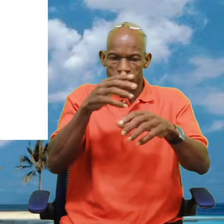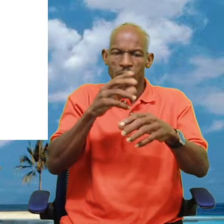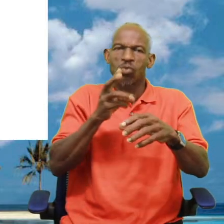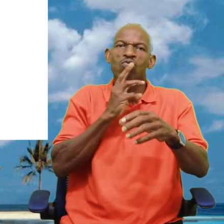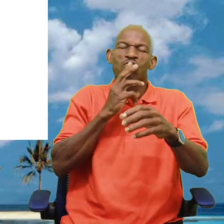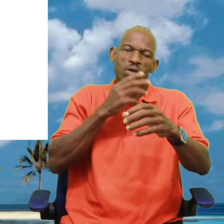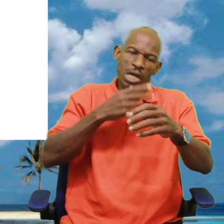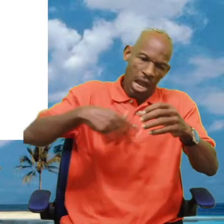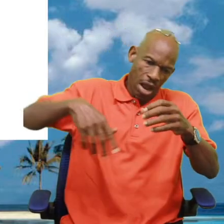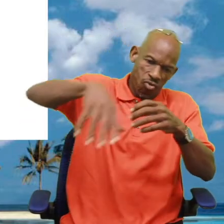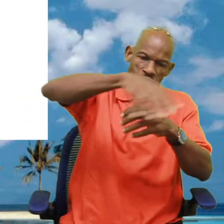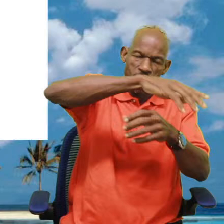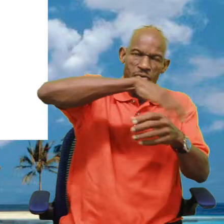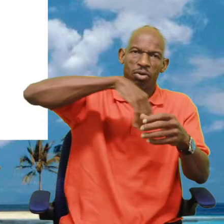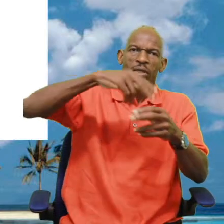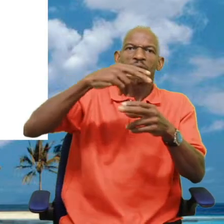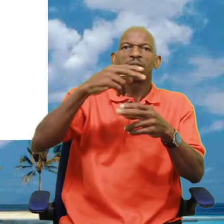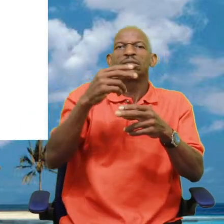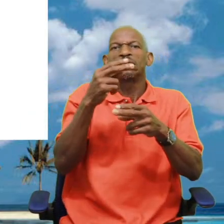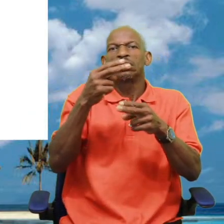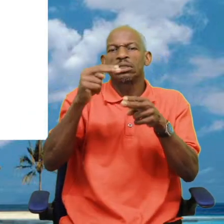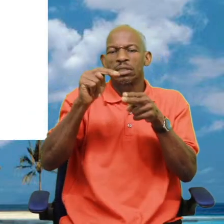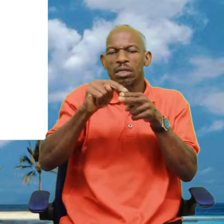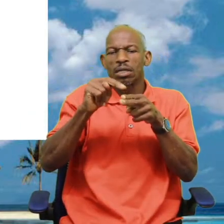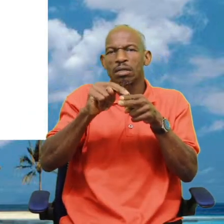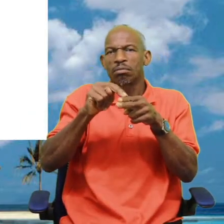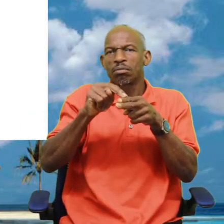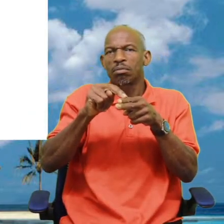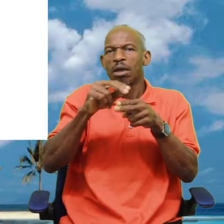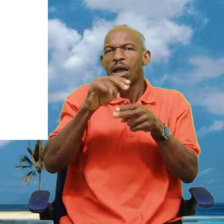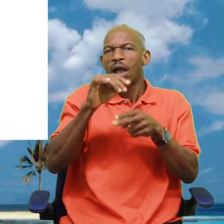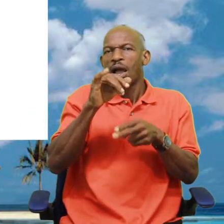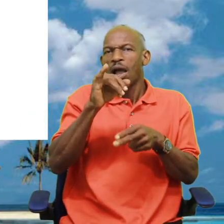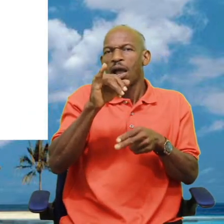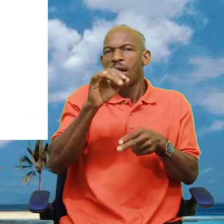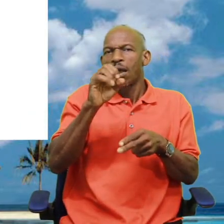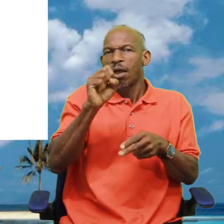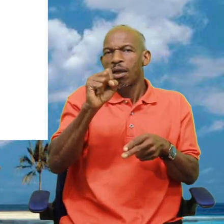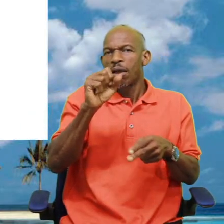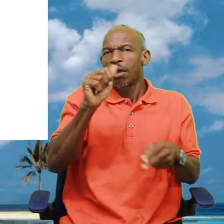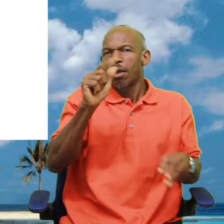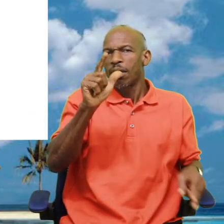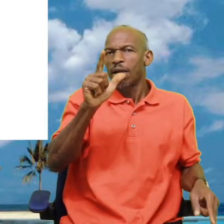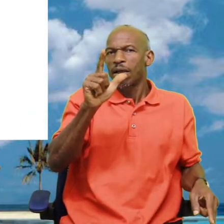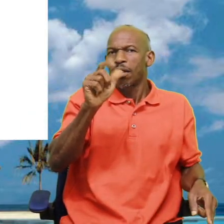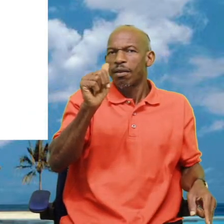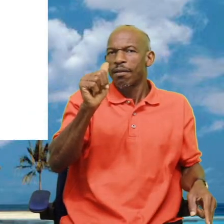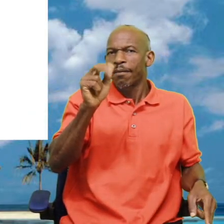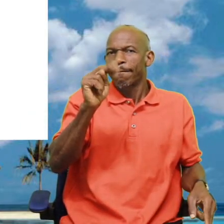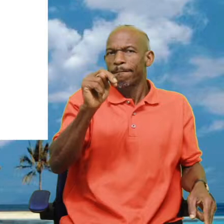So for home lesson, I just want you to give me adjectives related to these nouns. So we have,